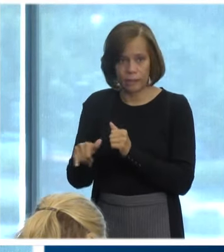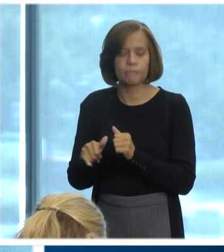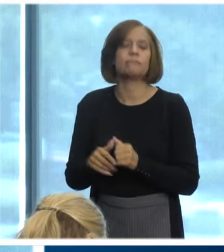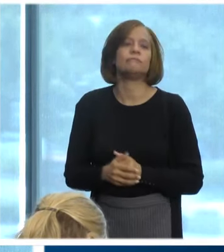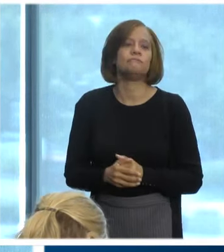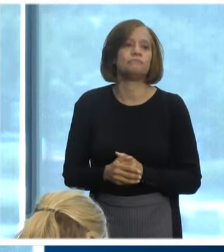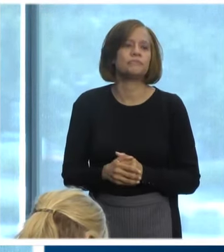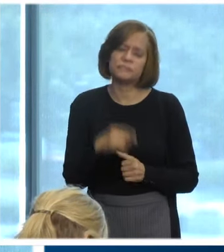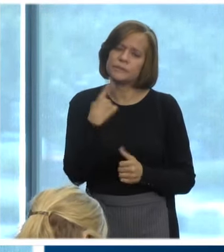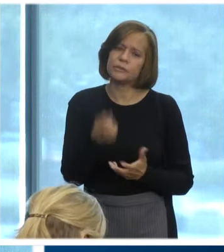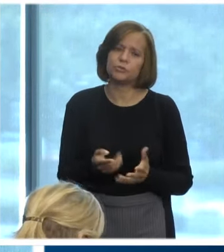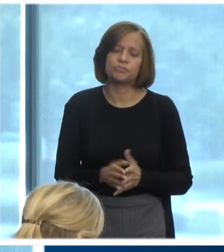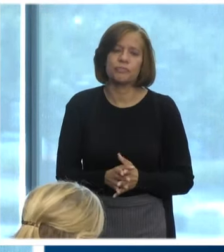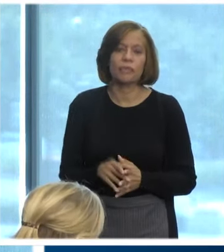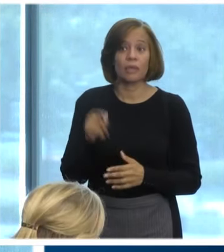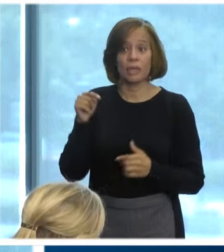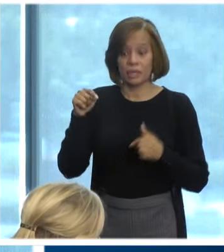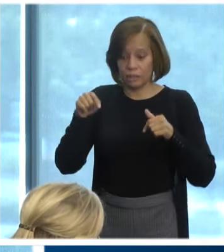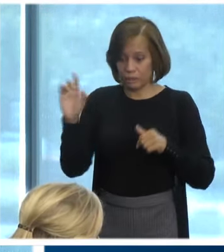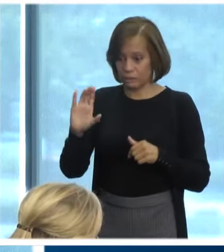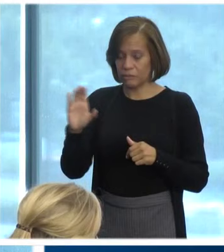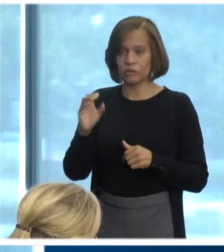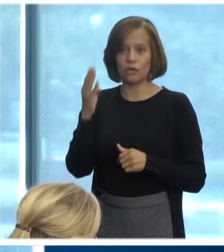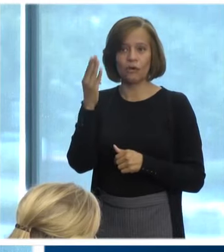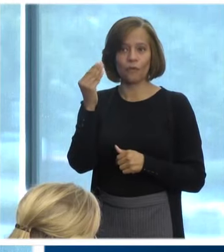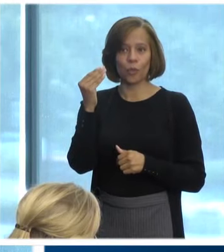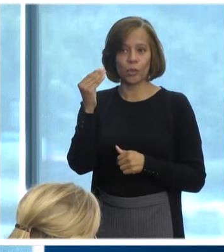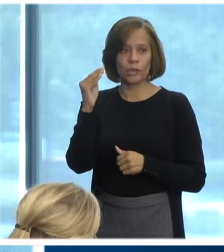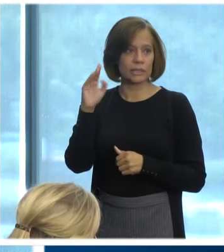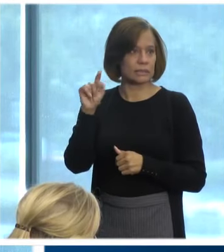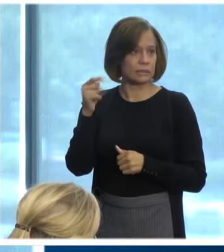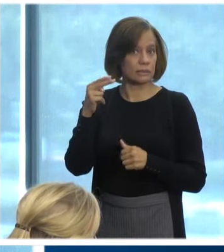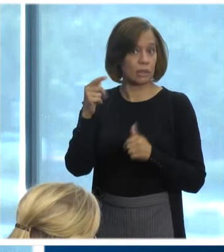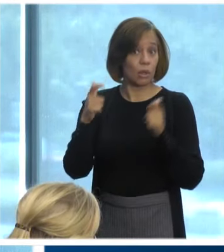this. We're the 14th largest city in America.